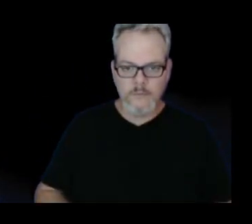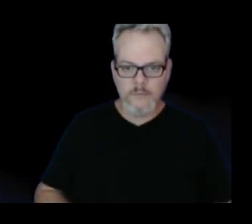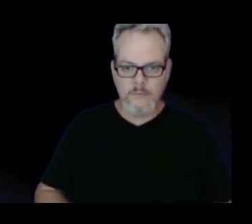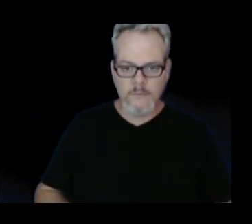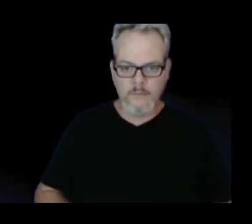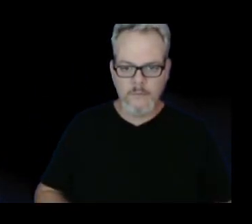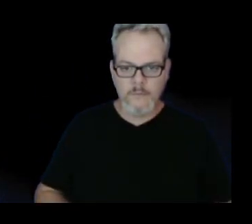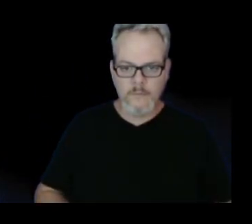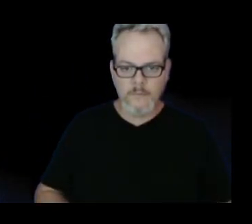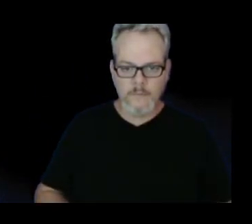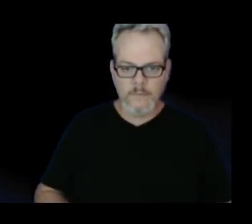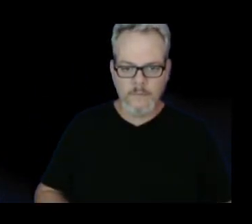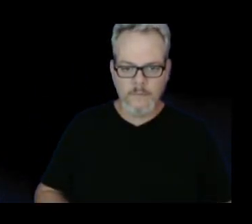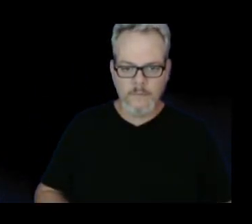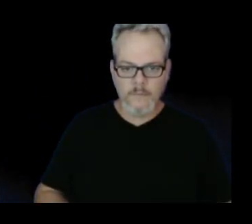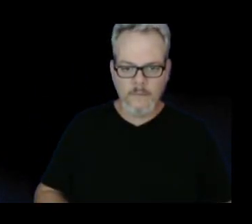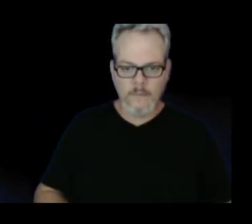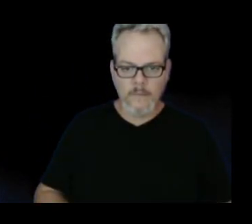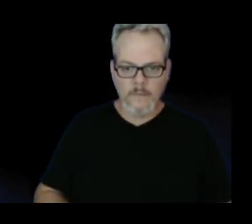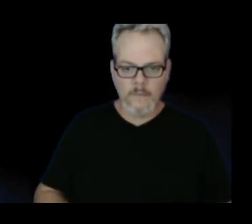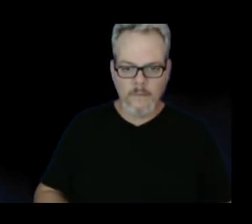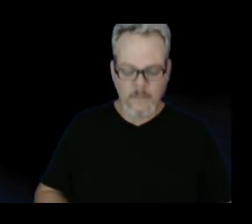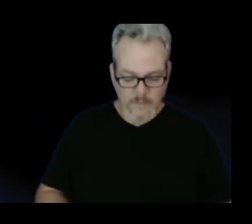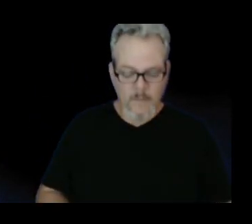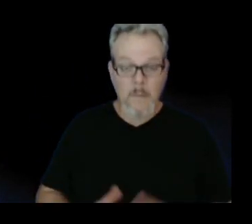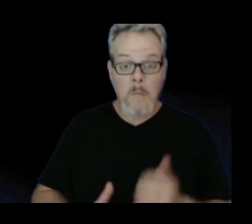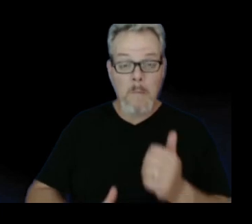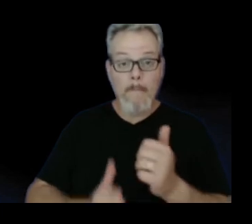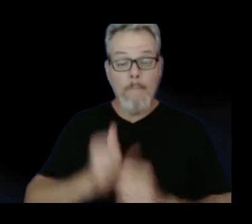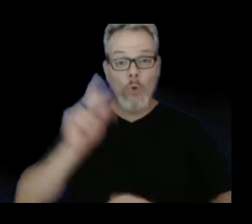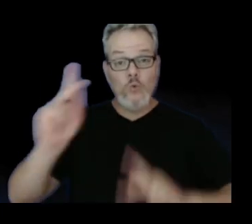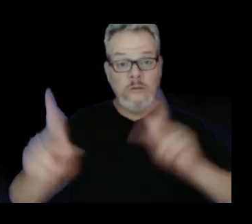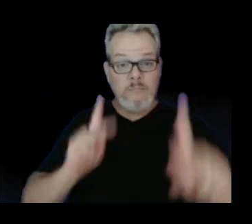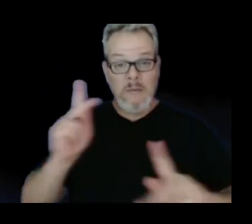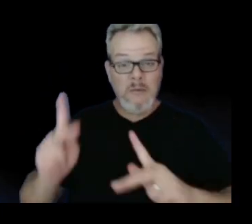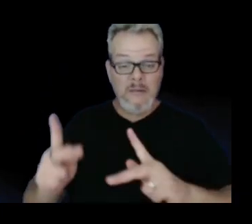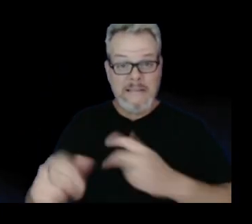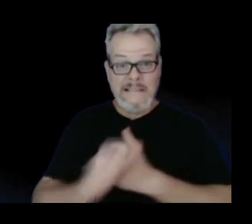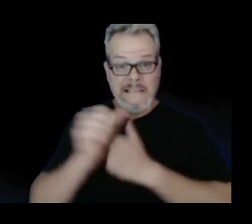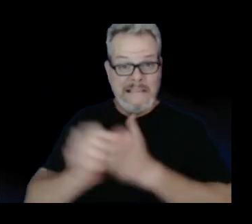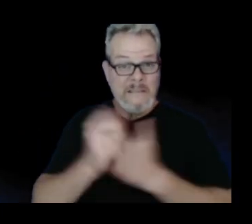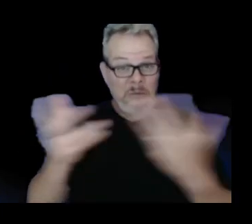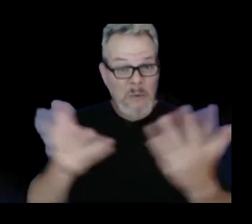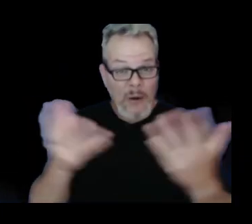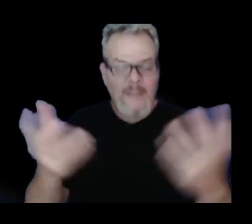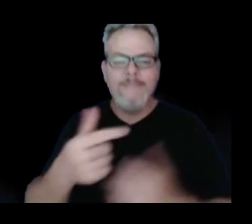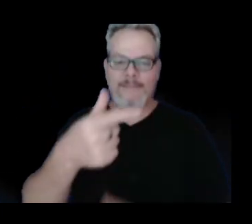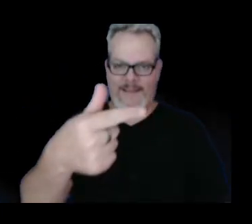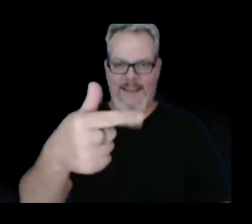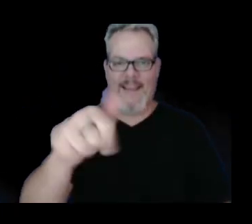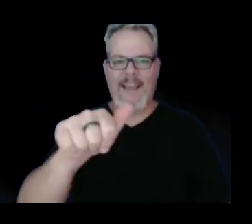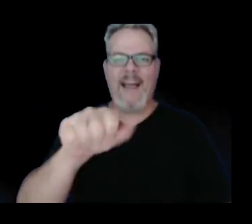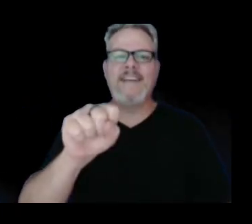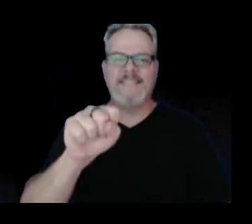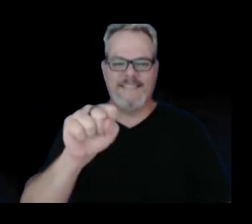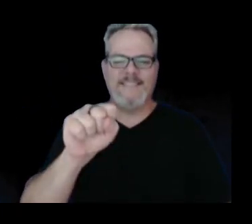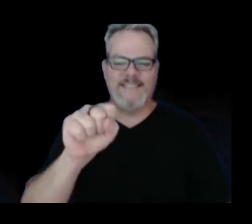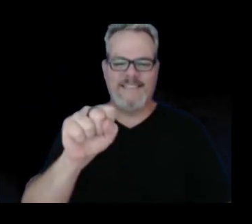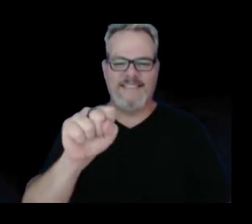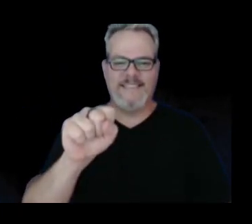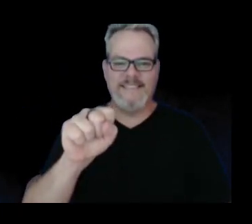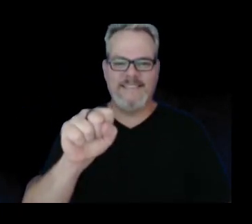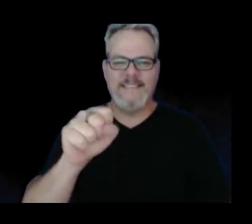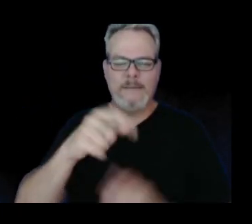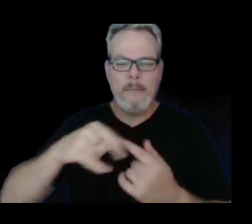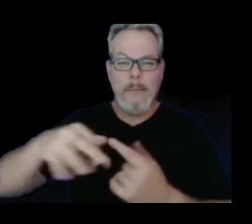because that's been the main impact to people, has been the gas billowing from this fissure system and dispersing around the